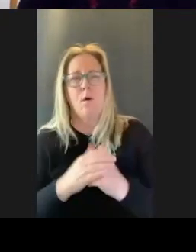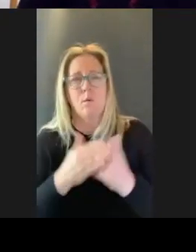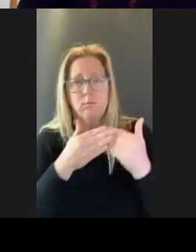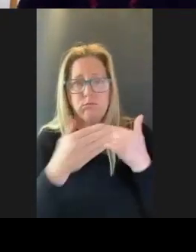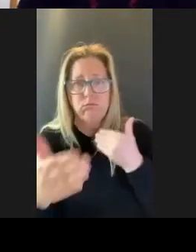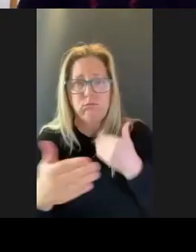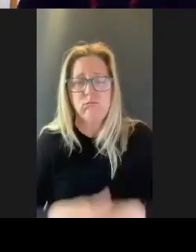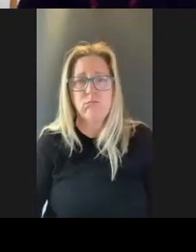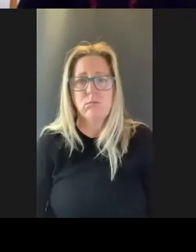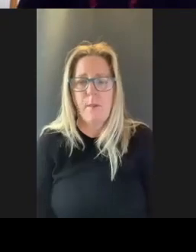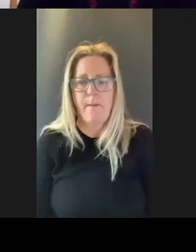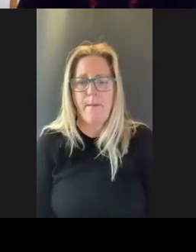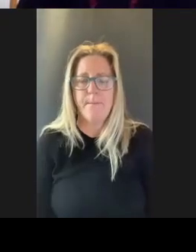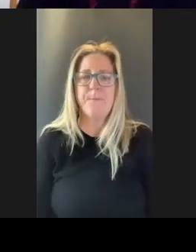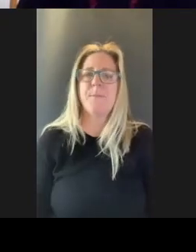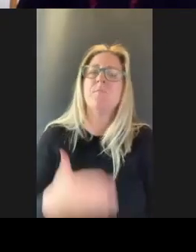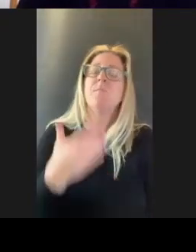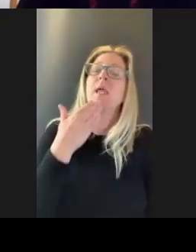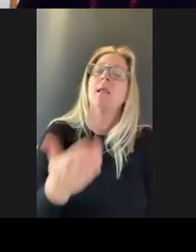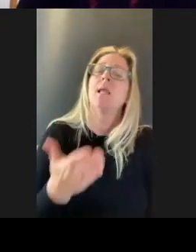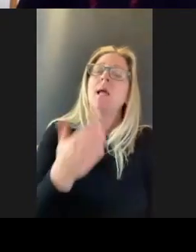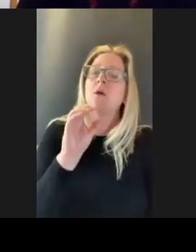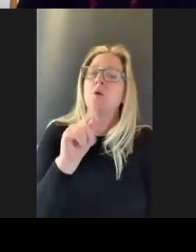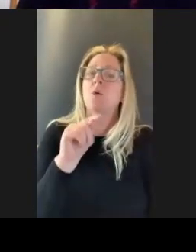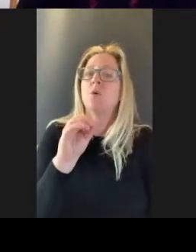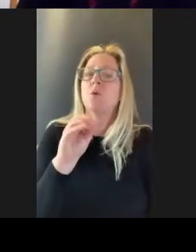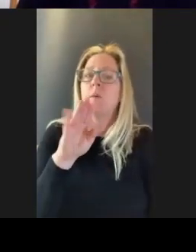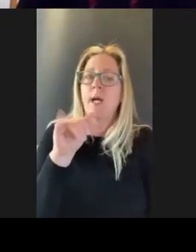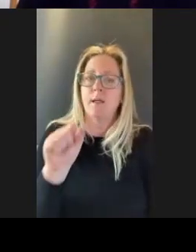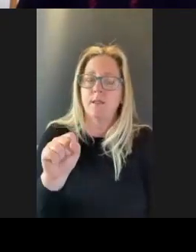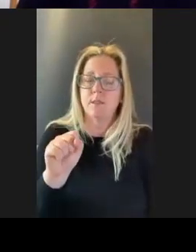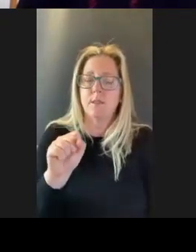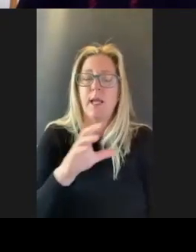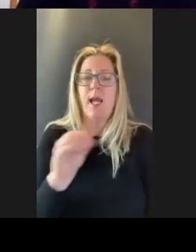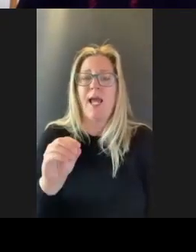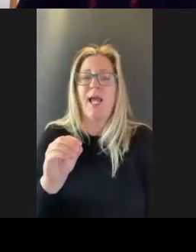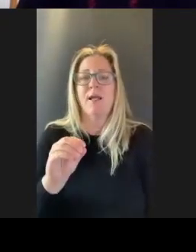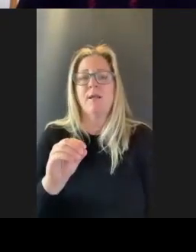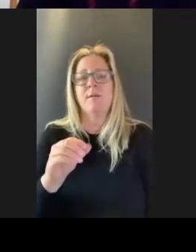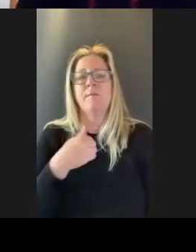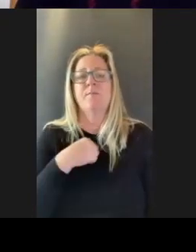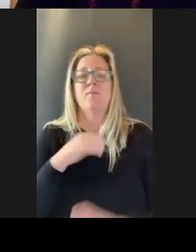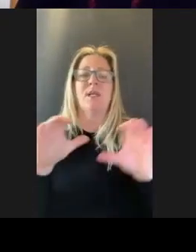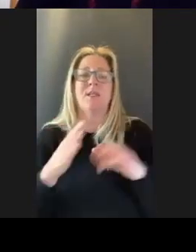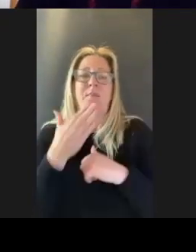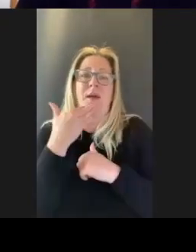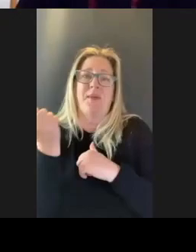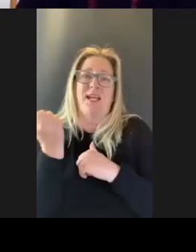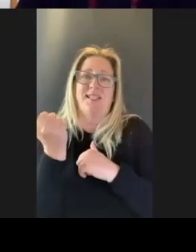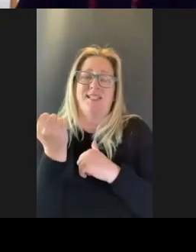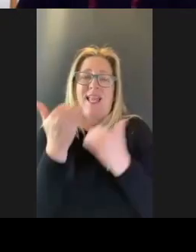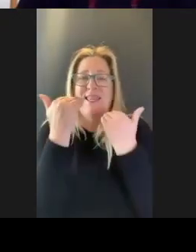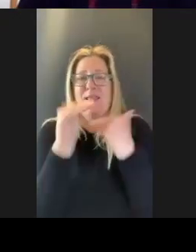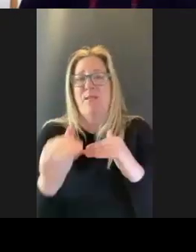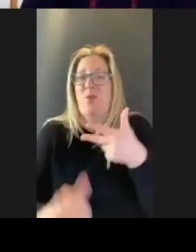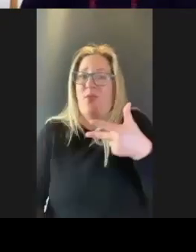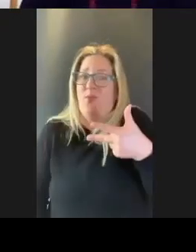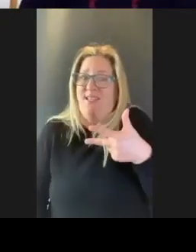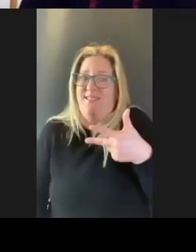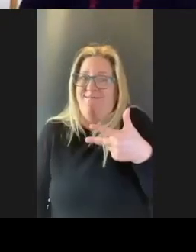All right, thank you, Tobias. And I did my best to narrow it to three. I hope that's okay.